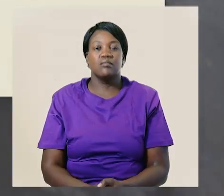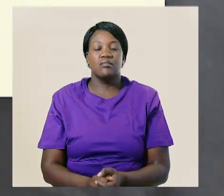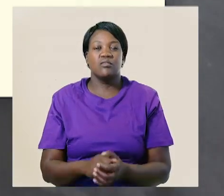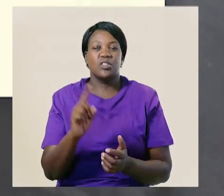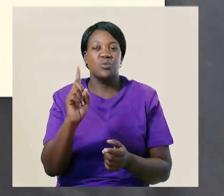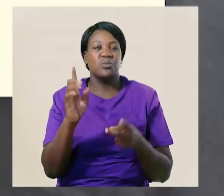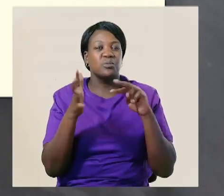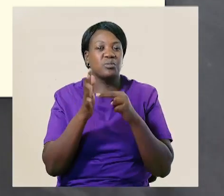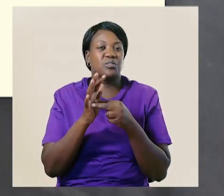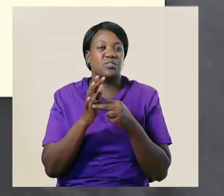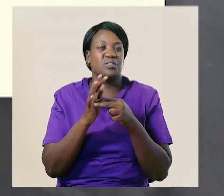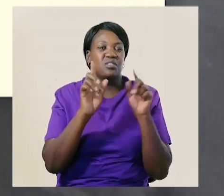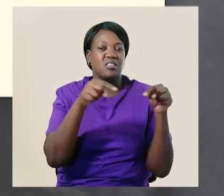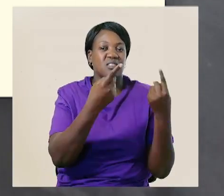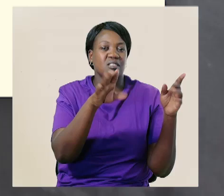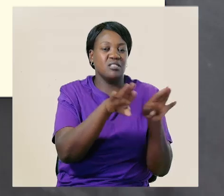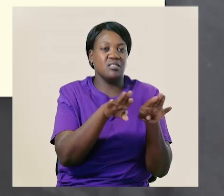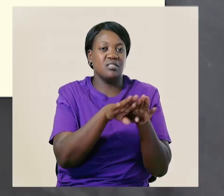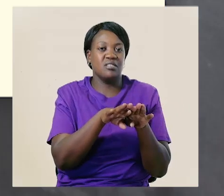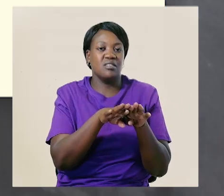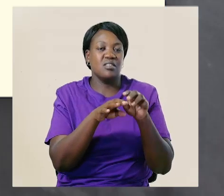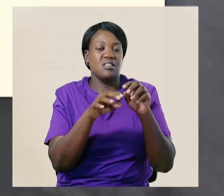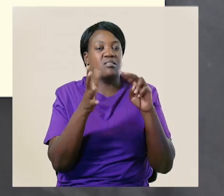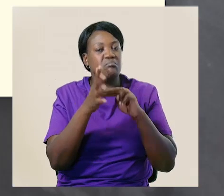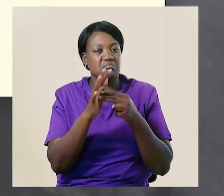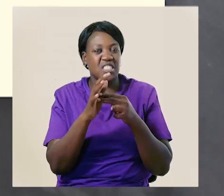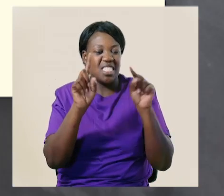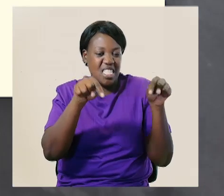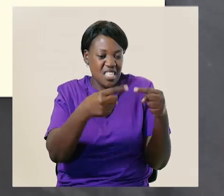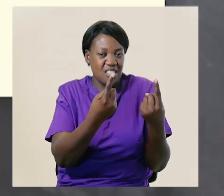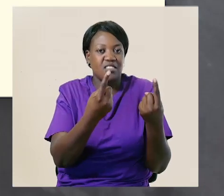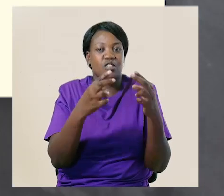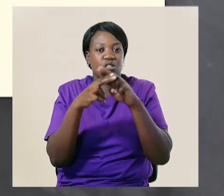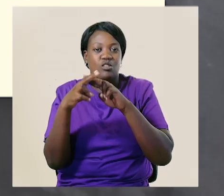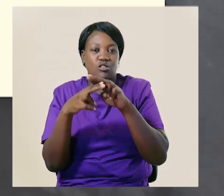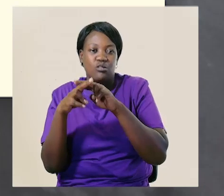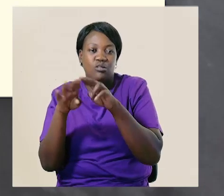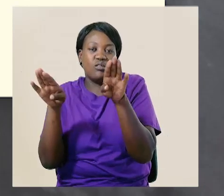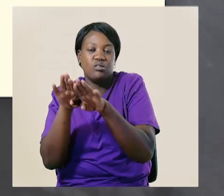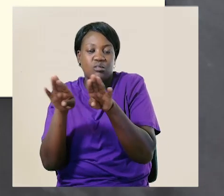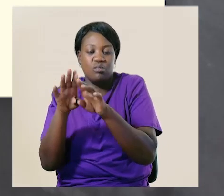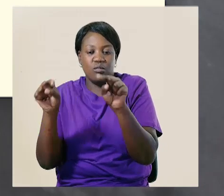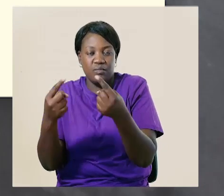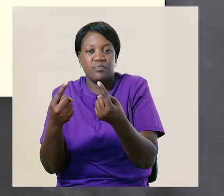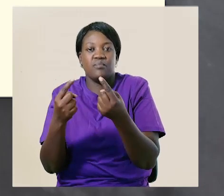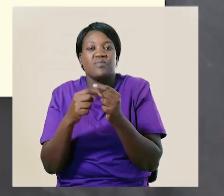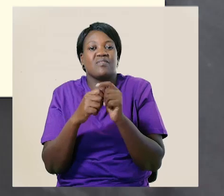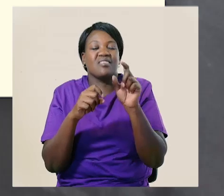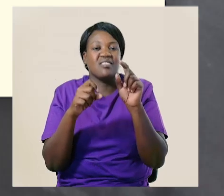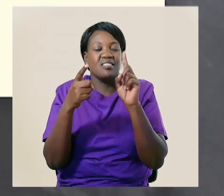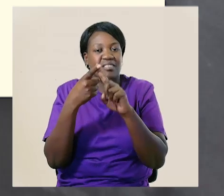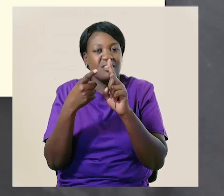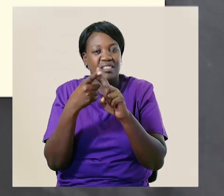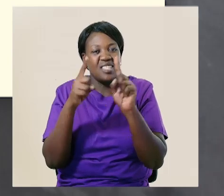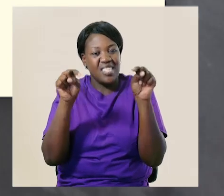What do we mean by the factors of production? We mean the things that are used in the production process. In other words,